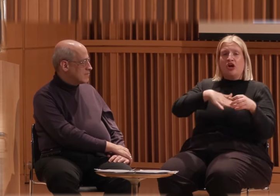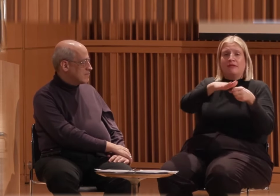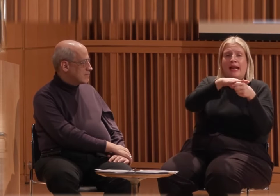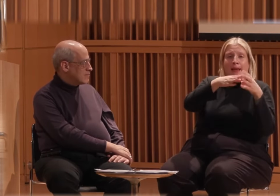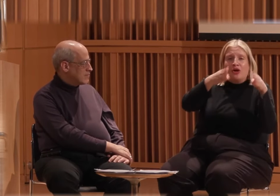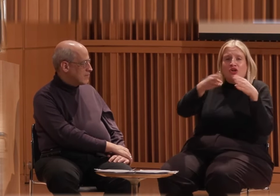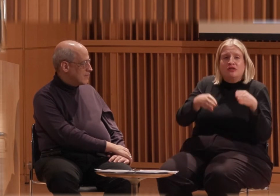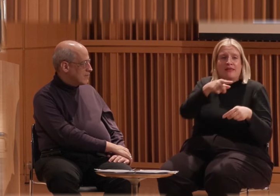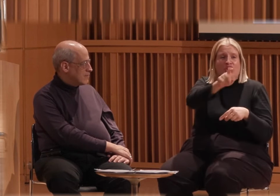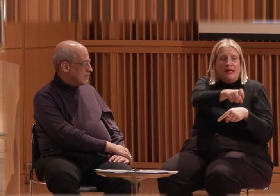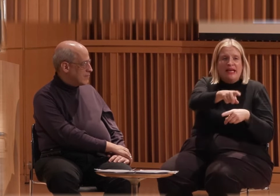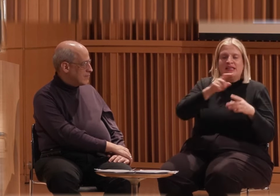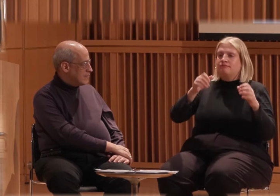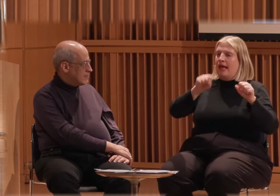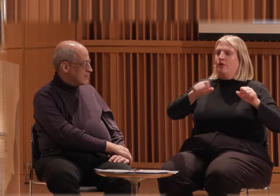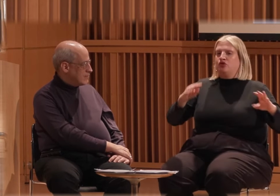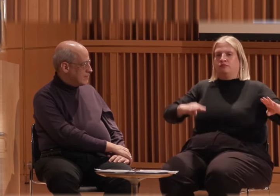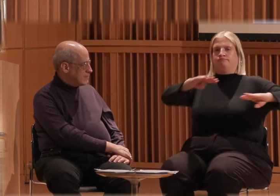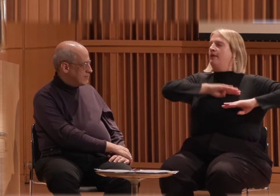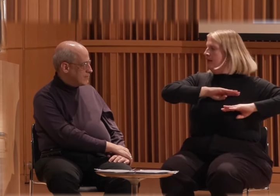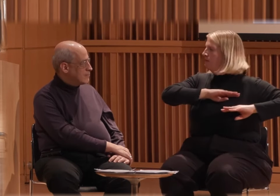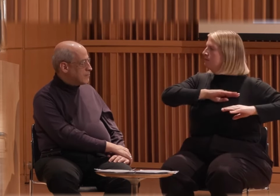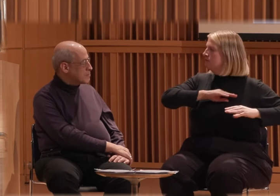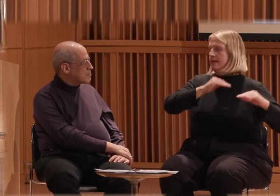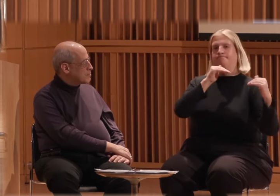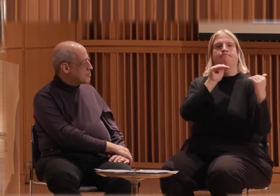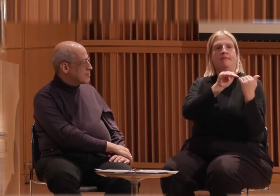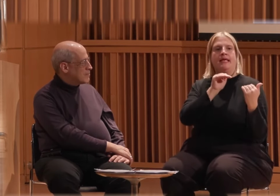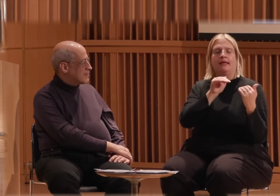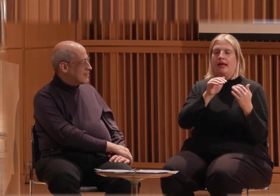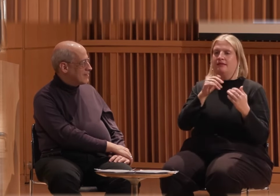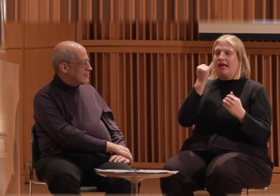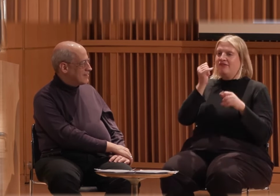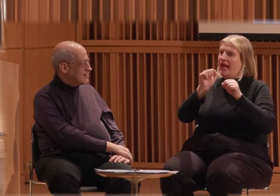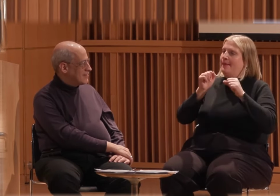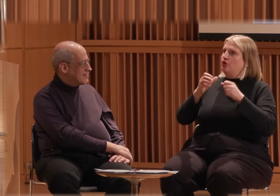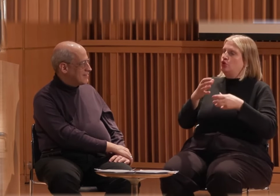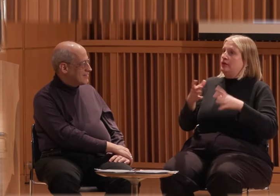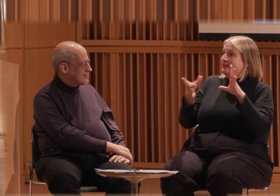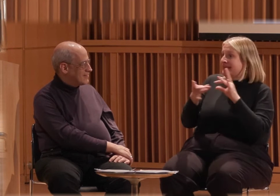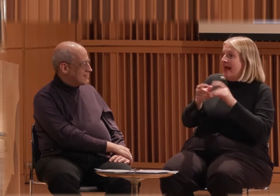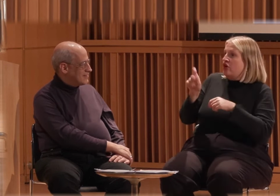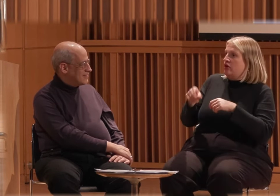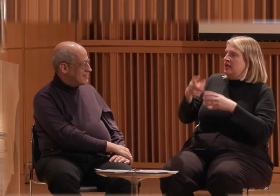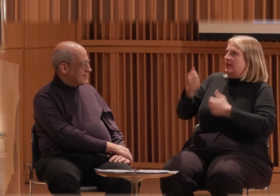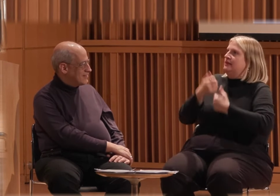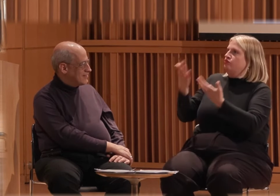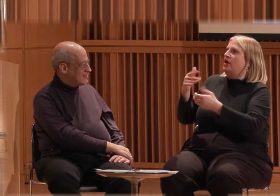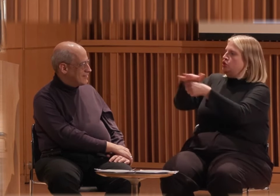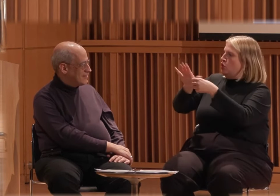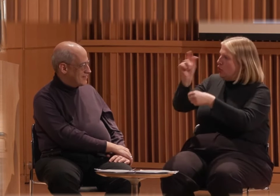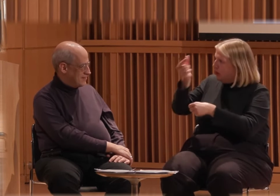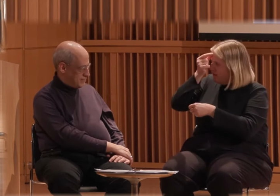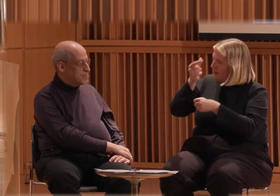already quite important, but especially if they also helped folks to articulate their needs to local government or to have the